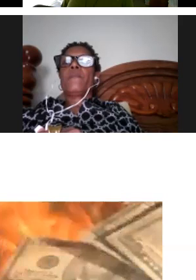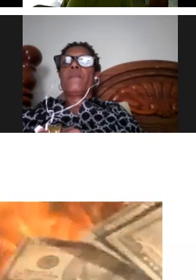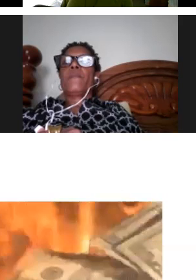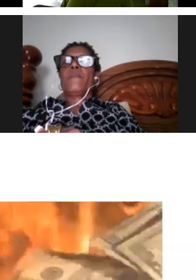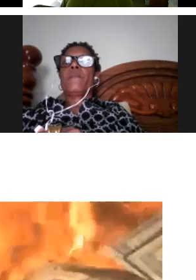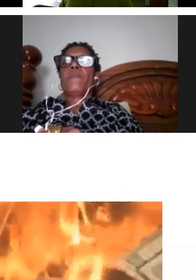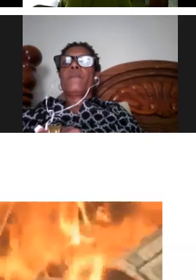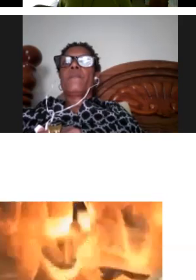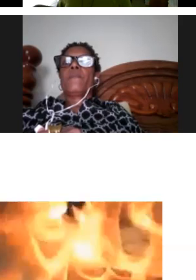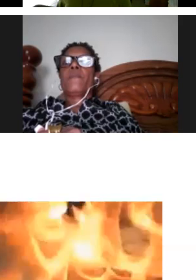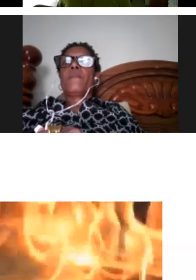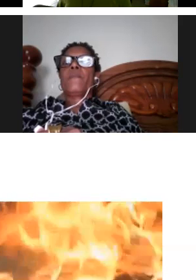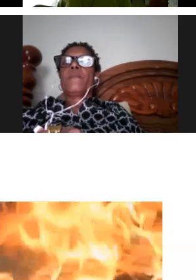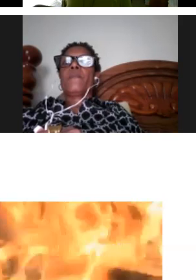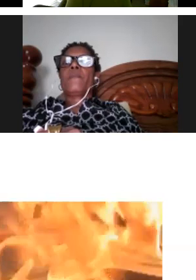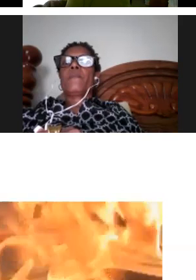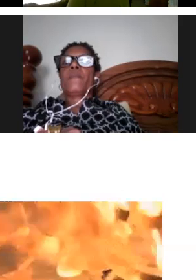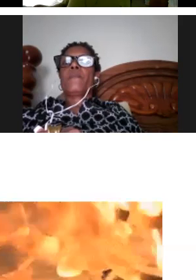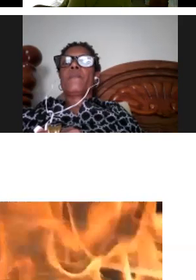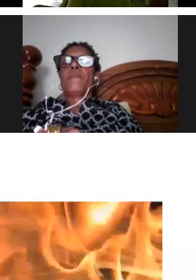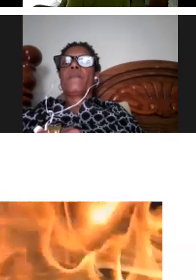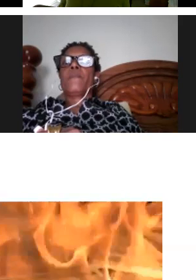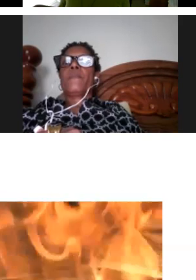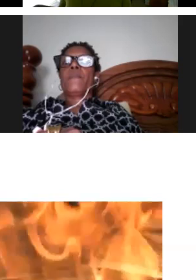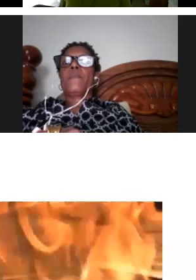other conglomerate of